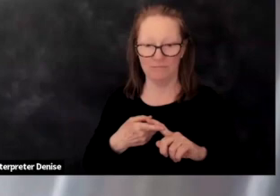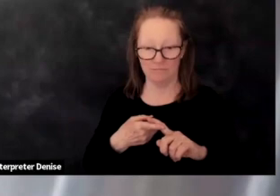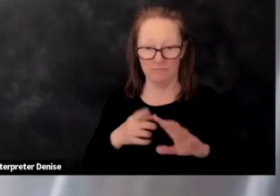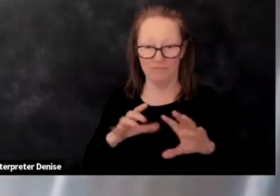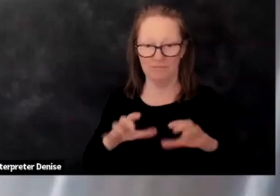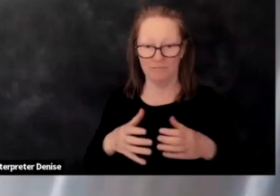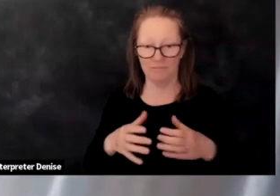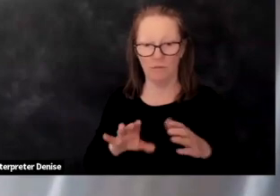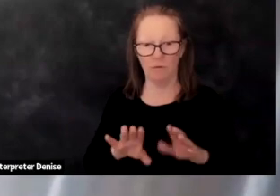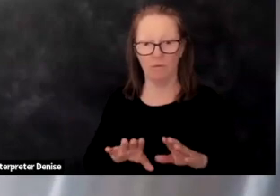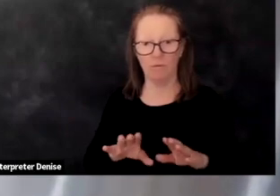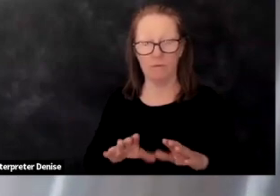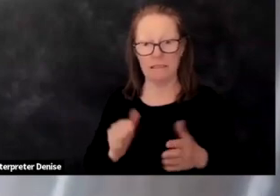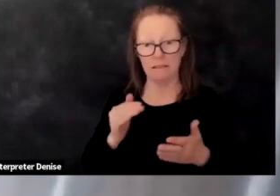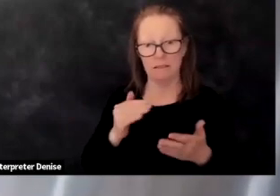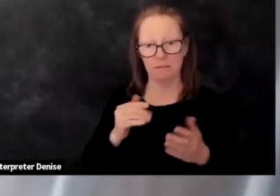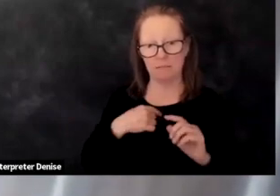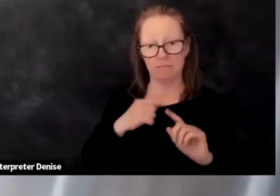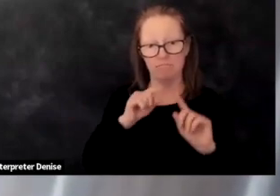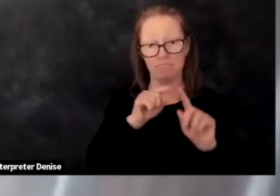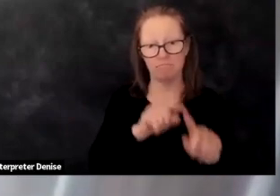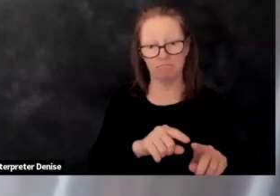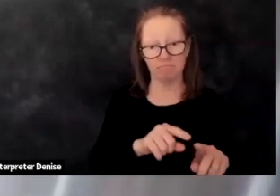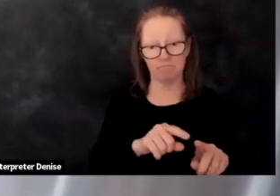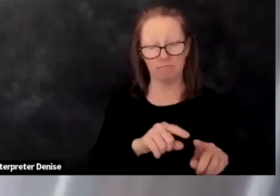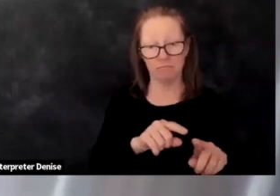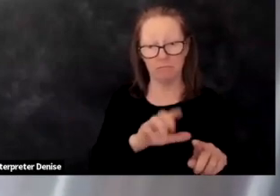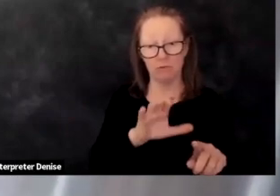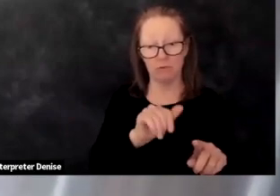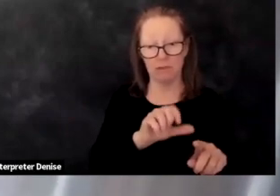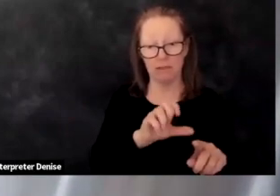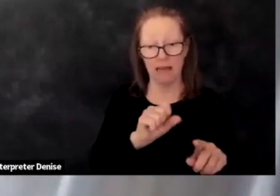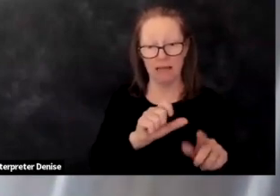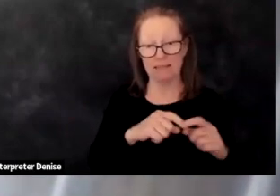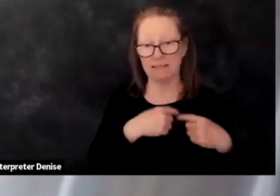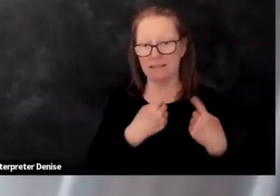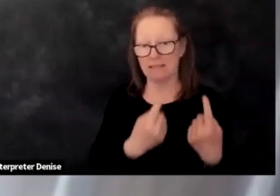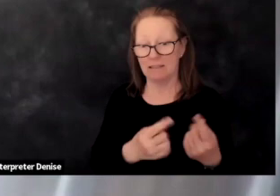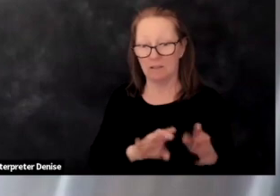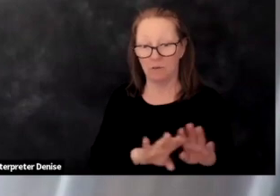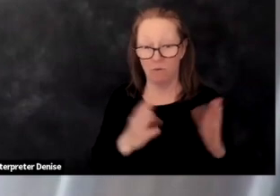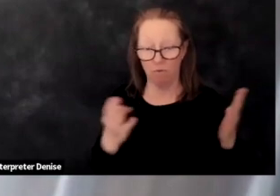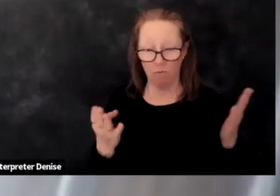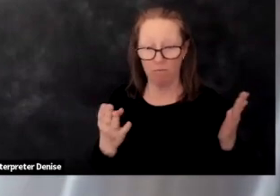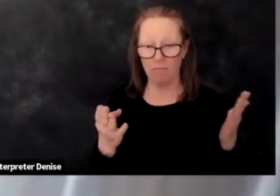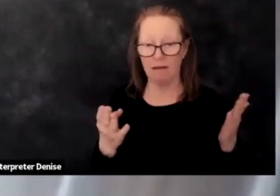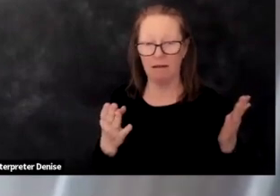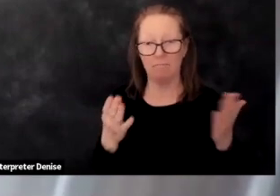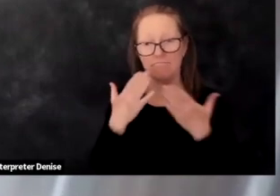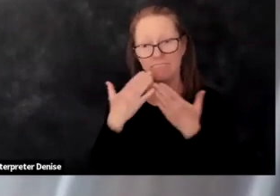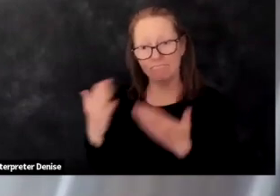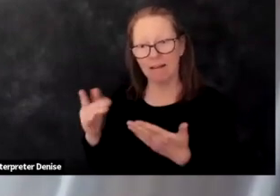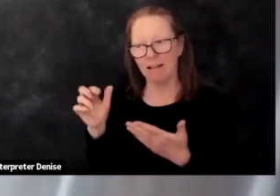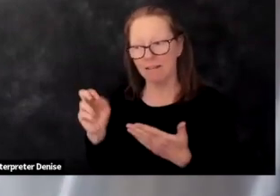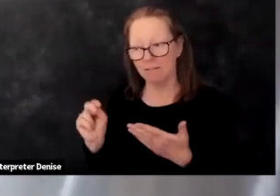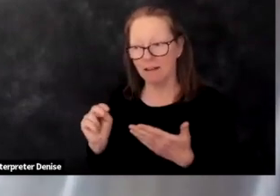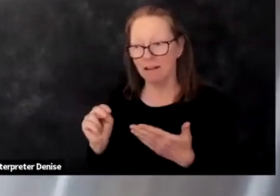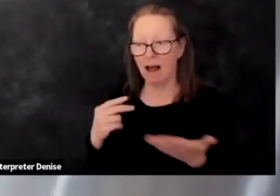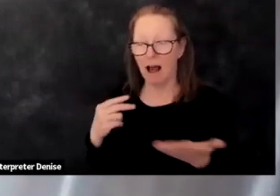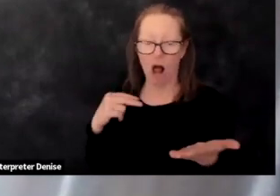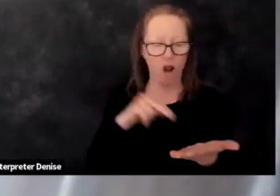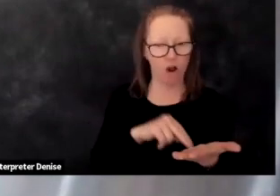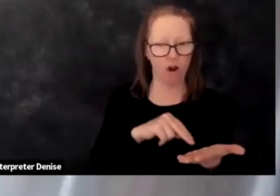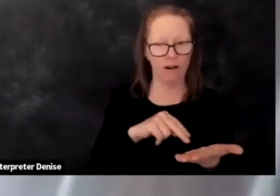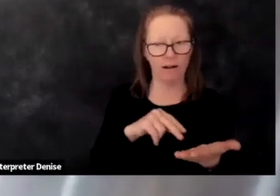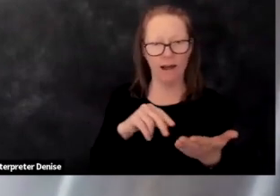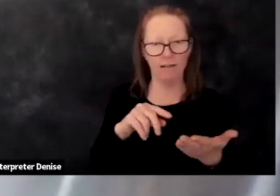And I want to thank Clifton, because that was actually my thought is, as I looked at the floor layouts,